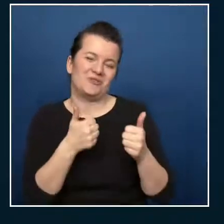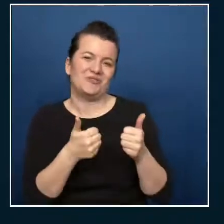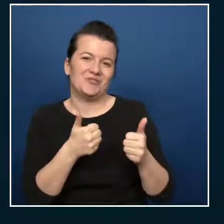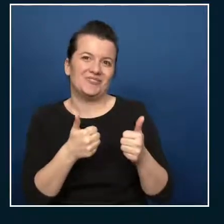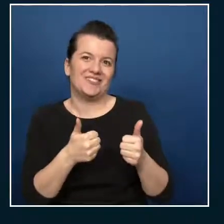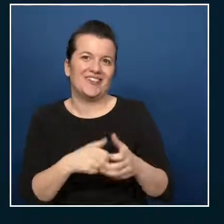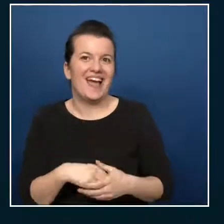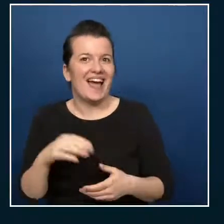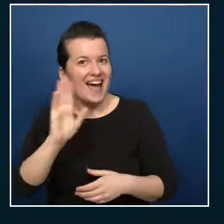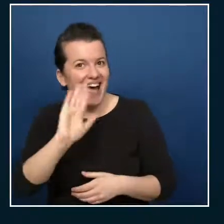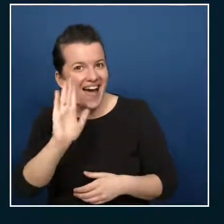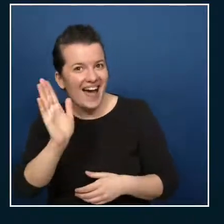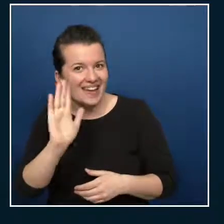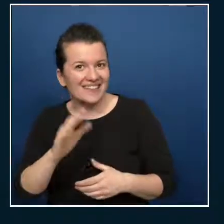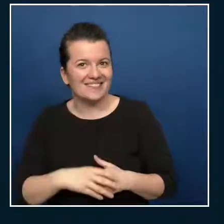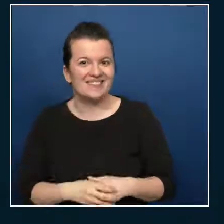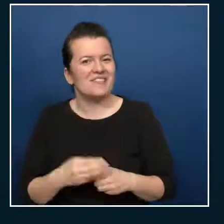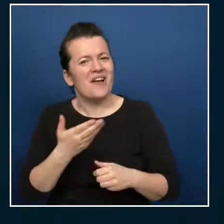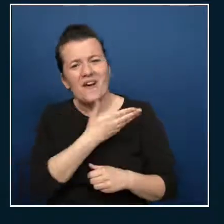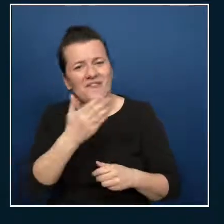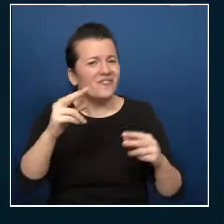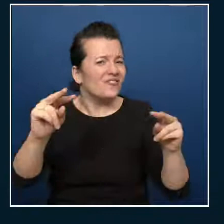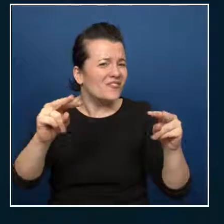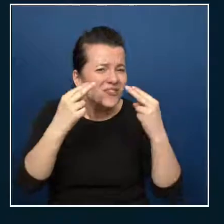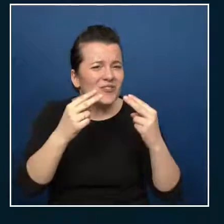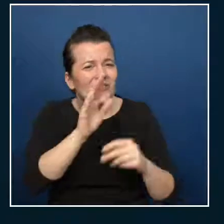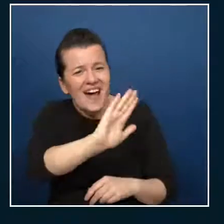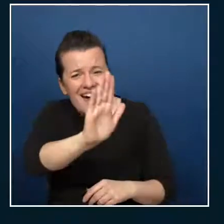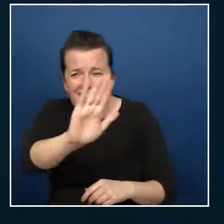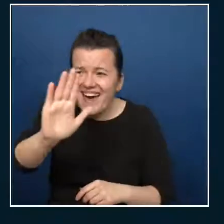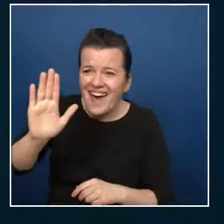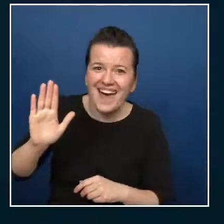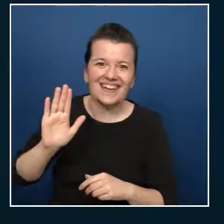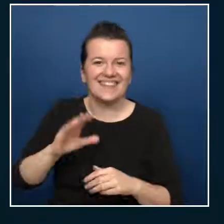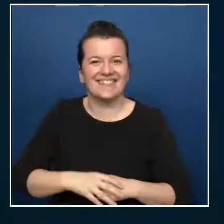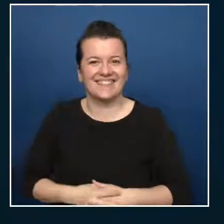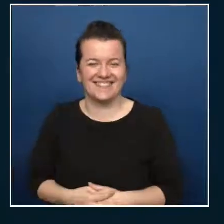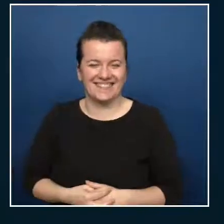and hey to all the viewers that are watching us live today.